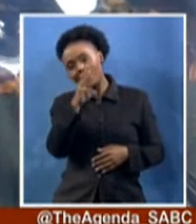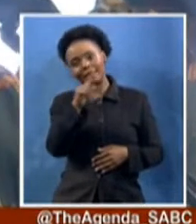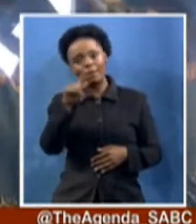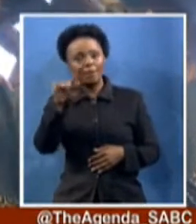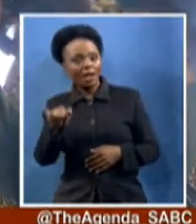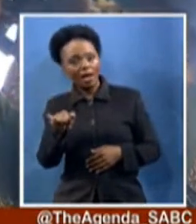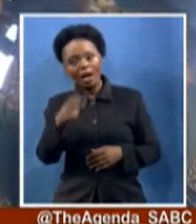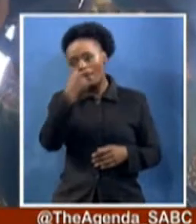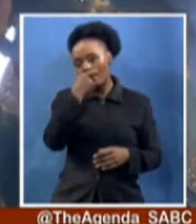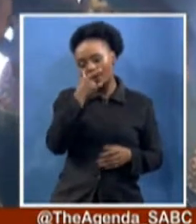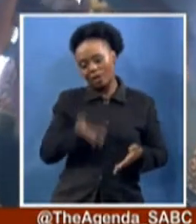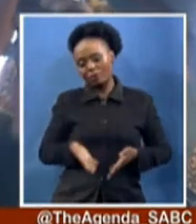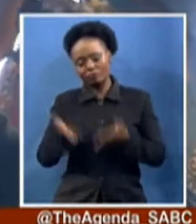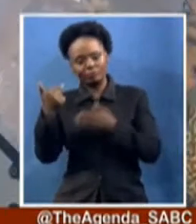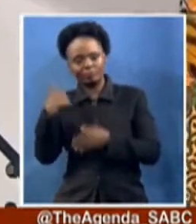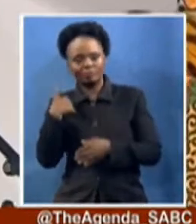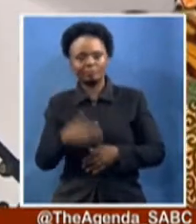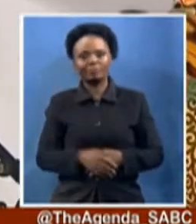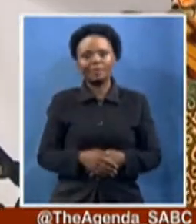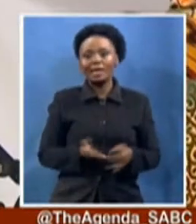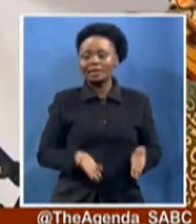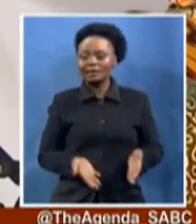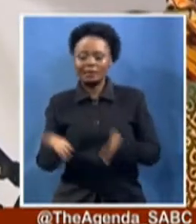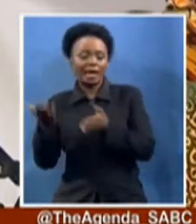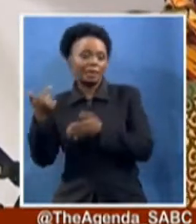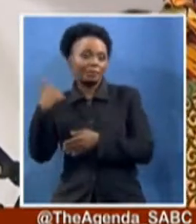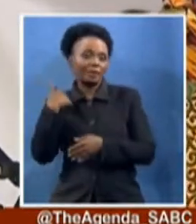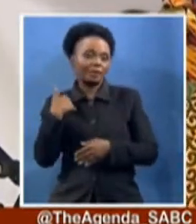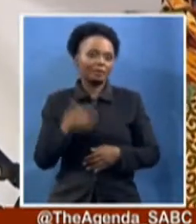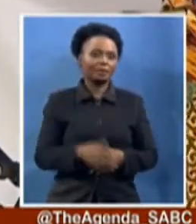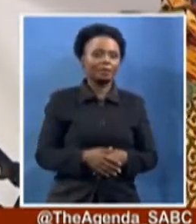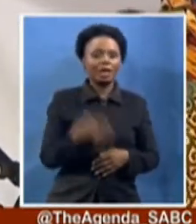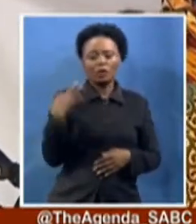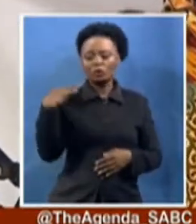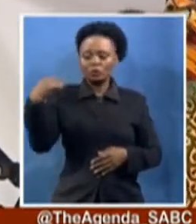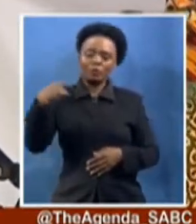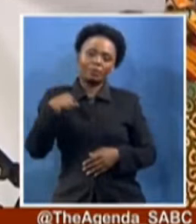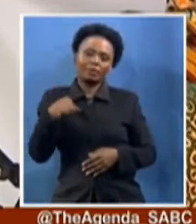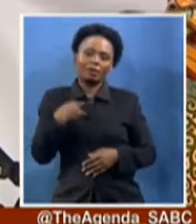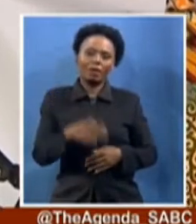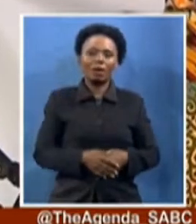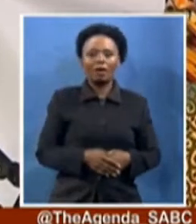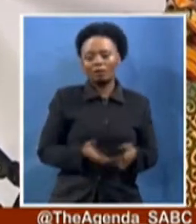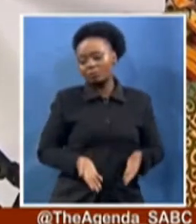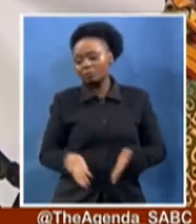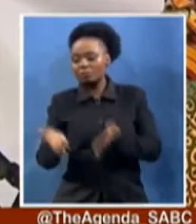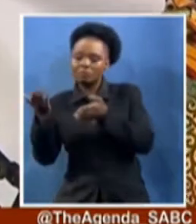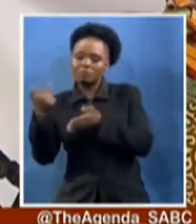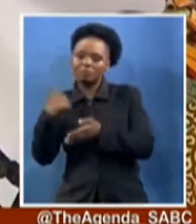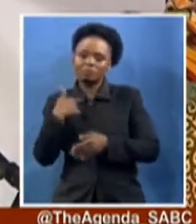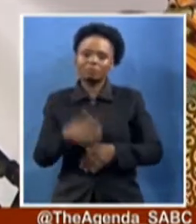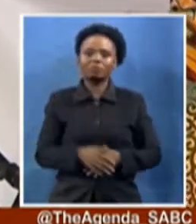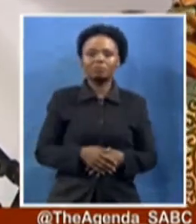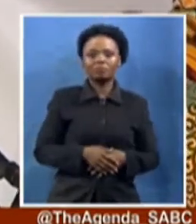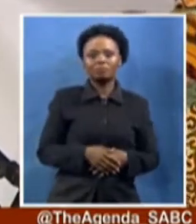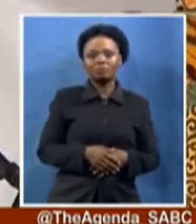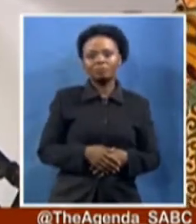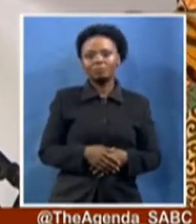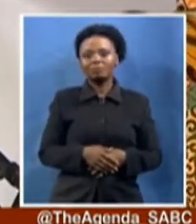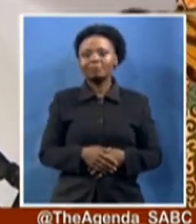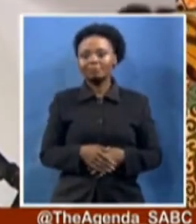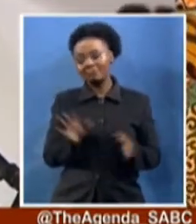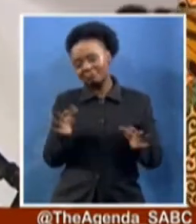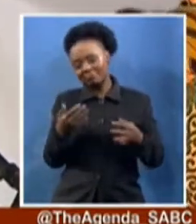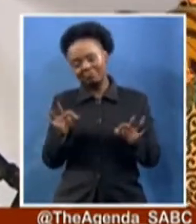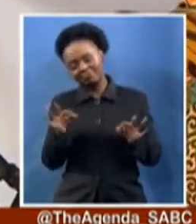Send me, Tumamena, Tumamena, Tumamena. Matamela, Ramaphosa